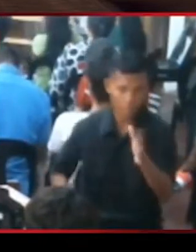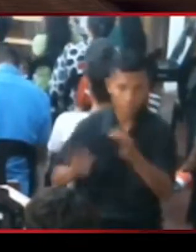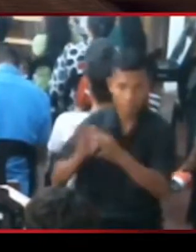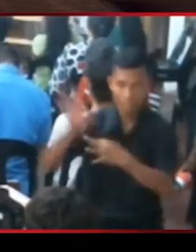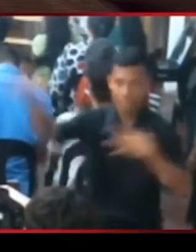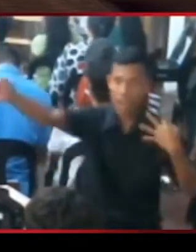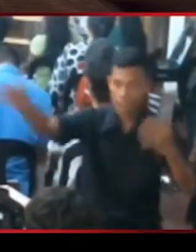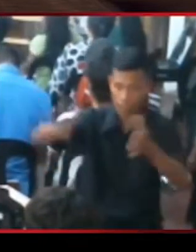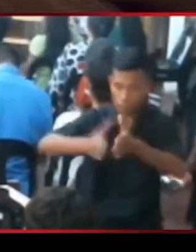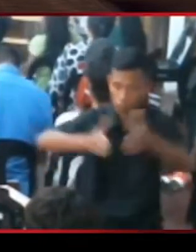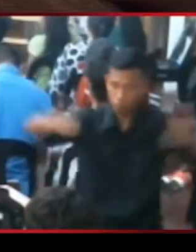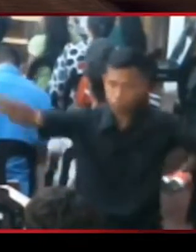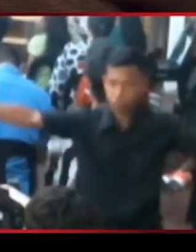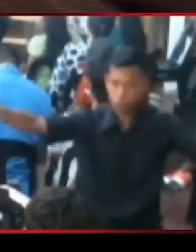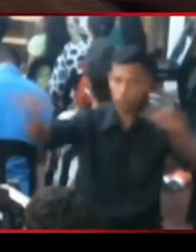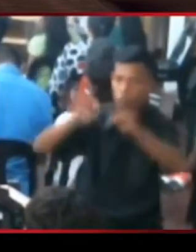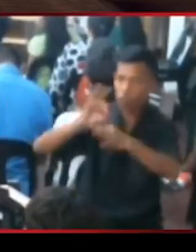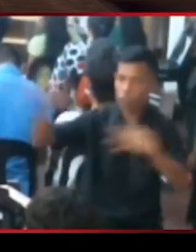50-mile walk.